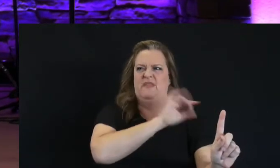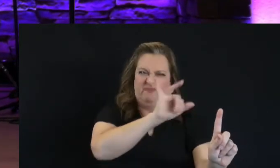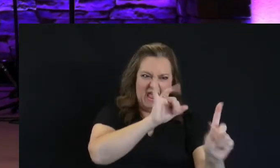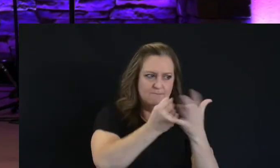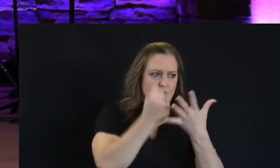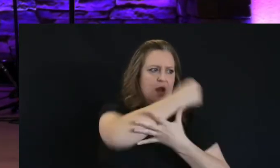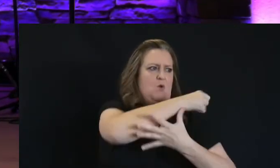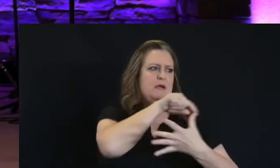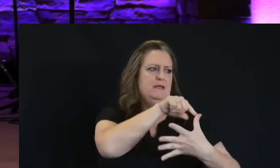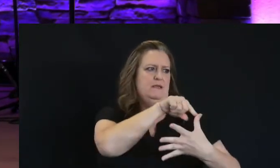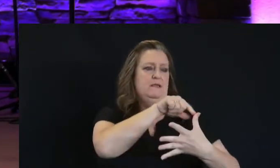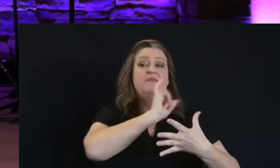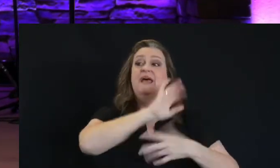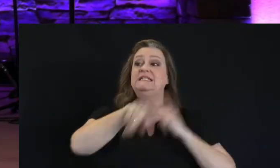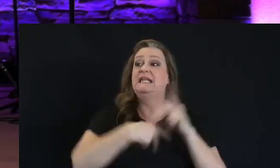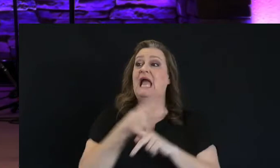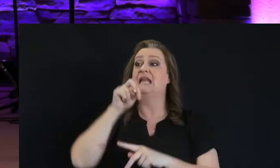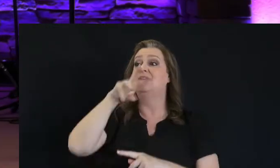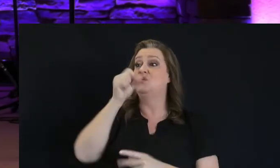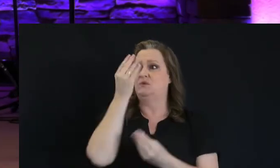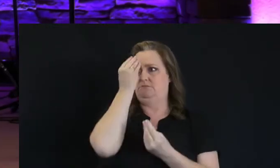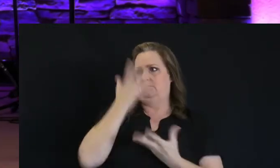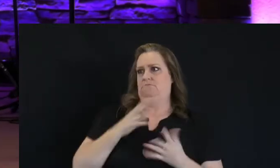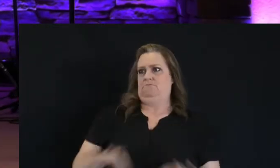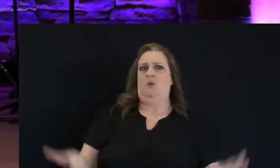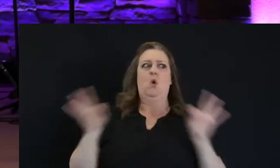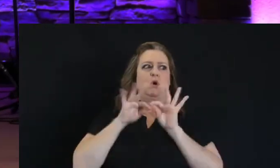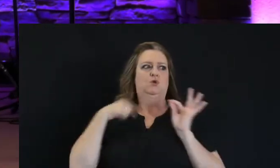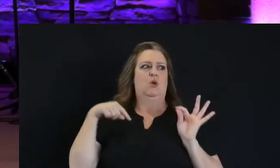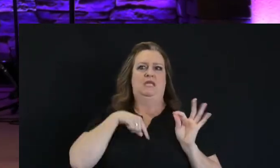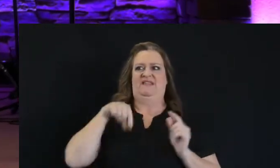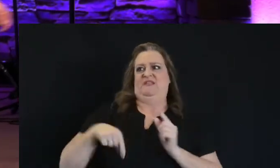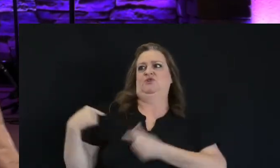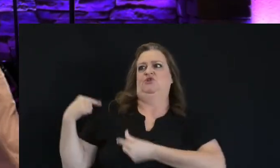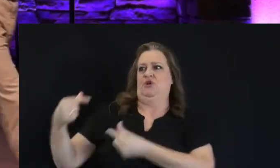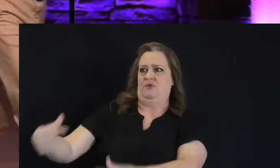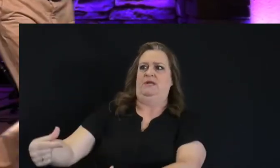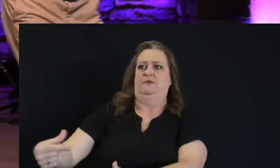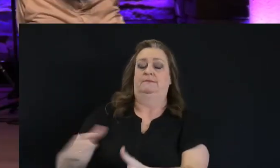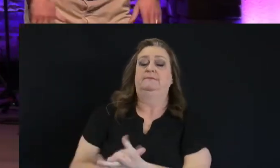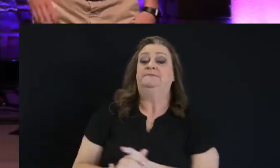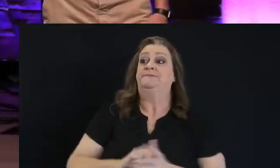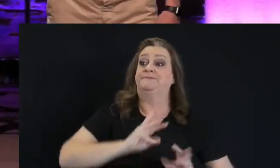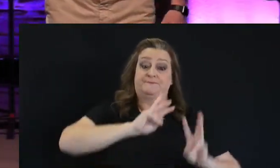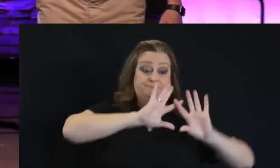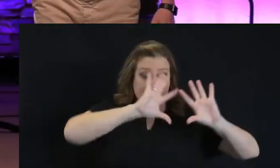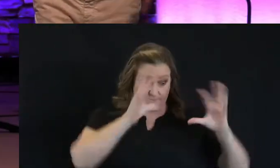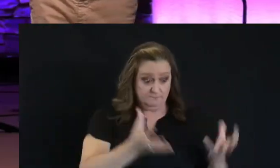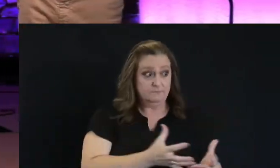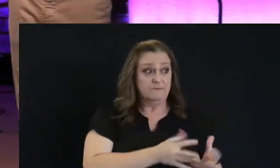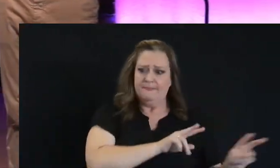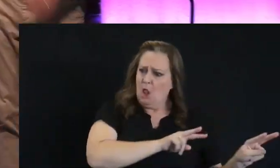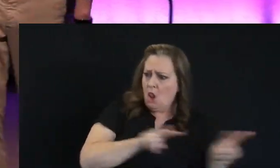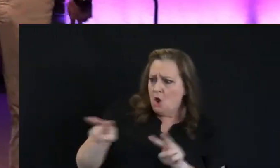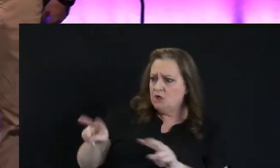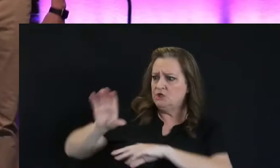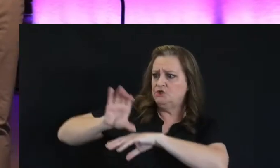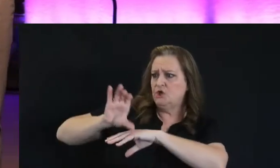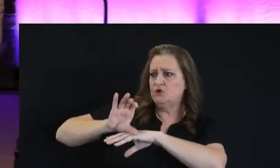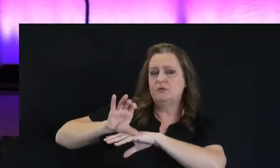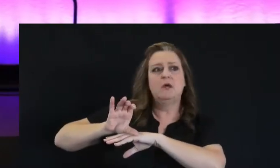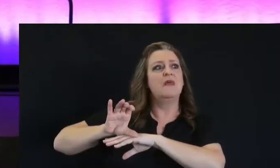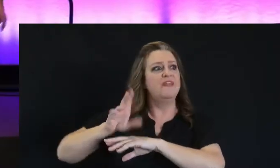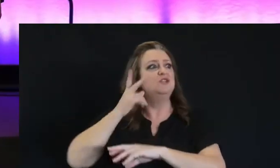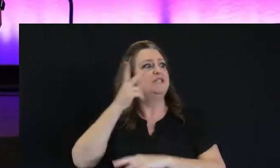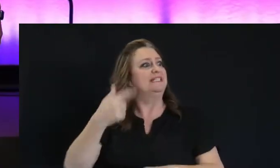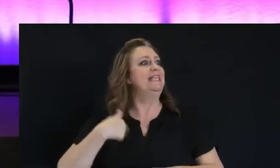that should be the type of news that is headline news to us in this generation. When the world looks at the church, they should see us not consumed with worldly